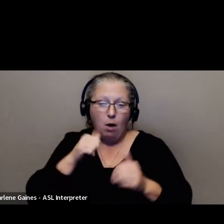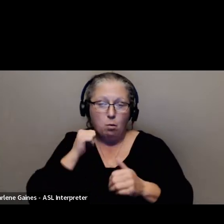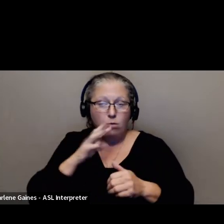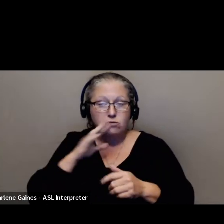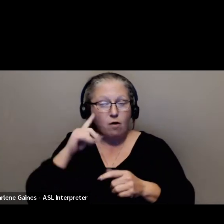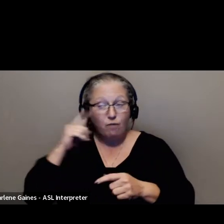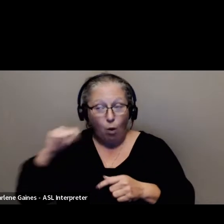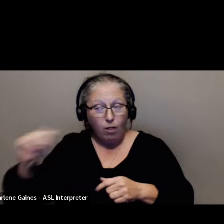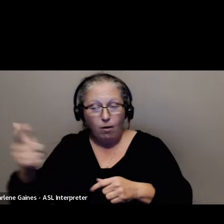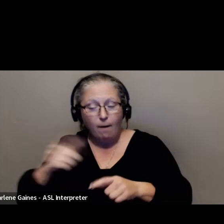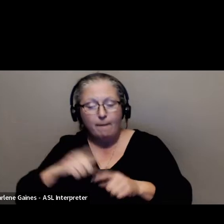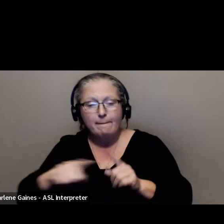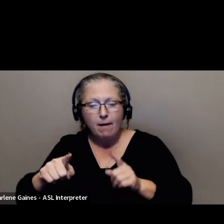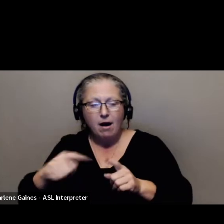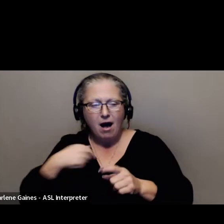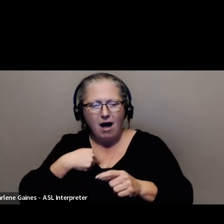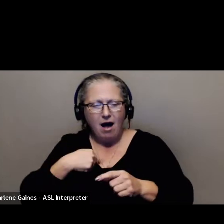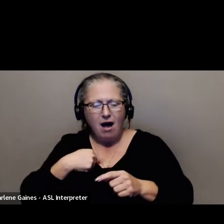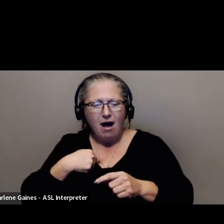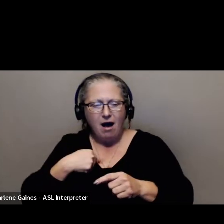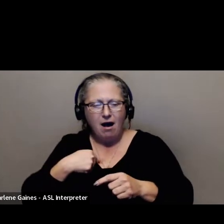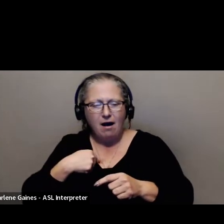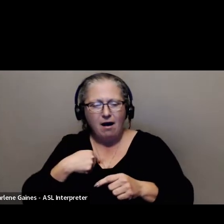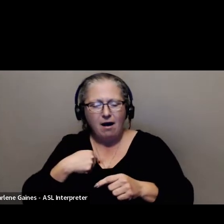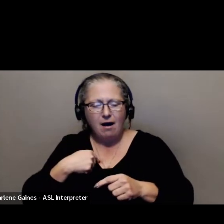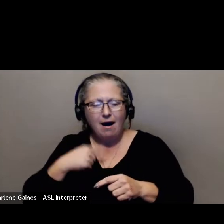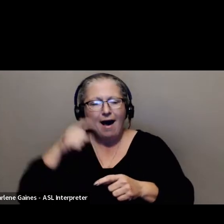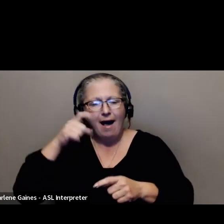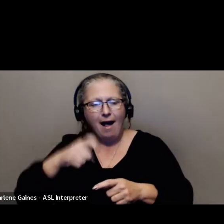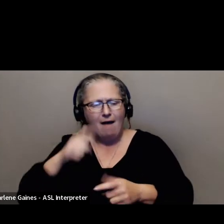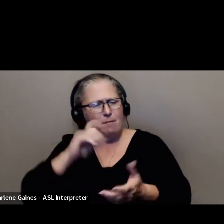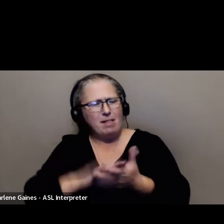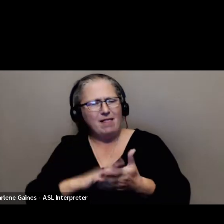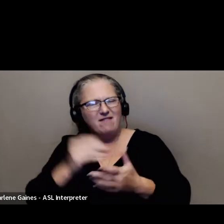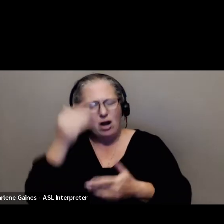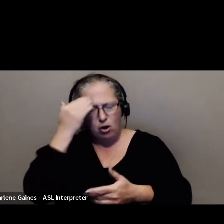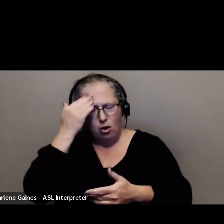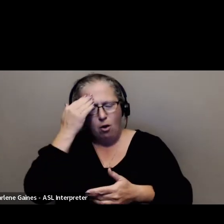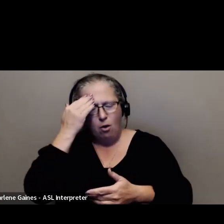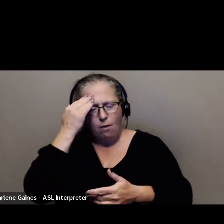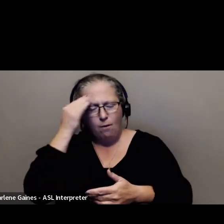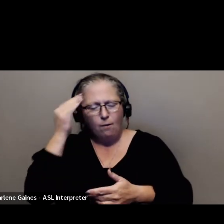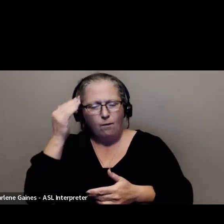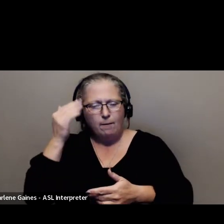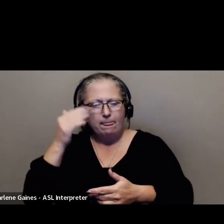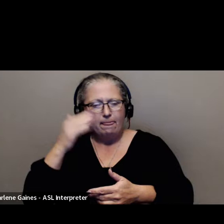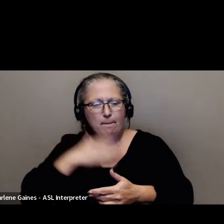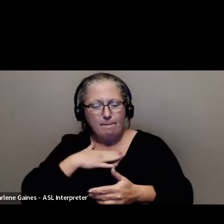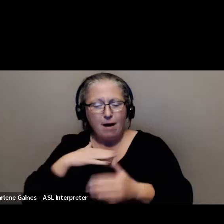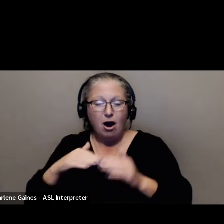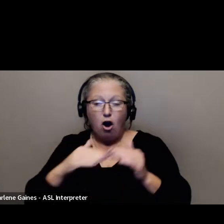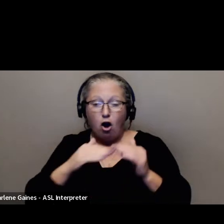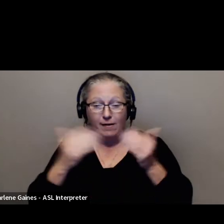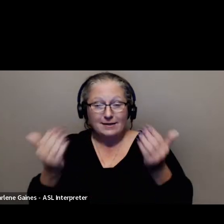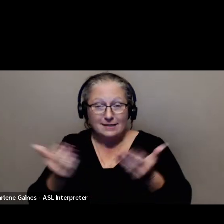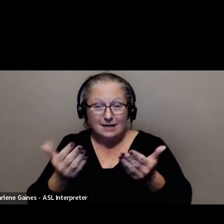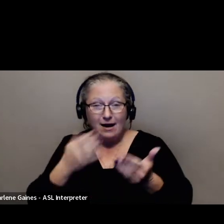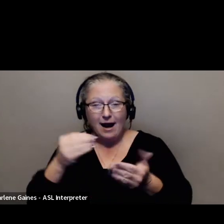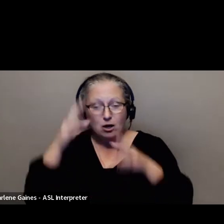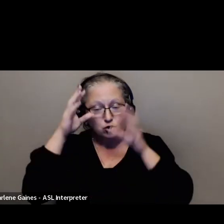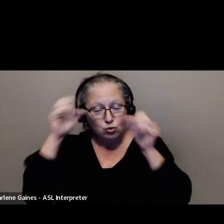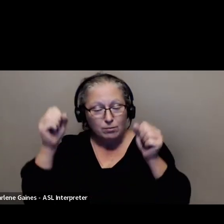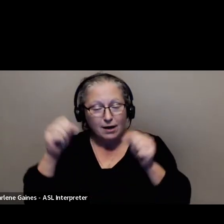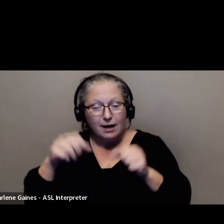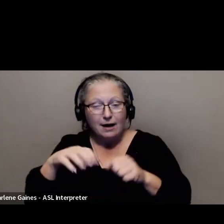them but I have to believe and know that my colleagues here and superintendent